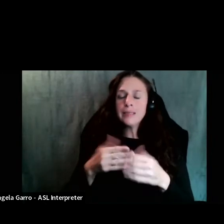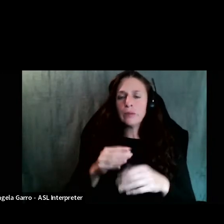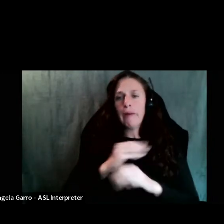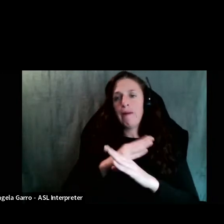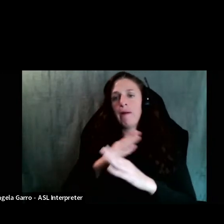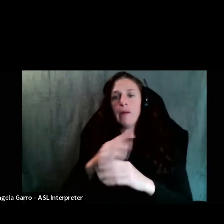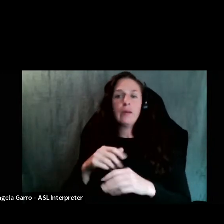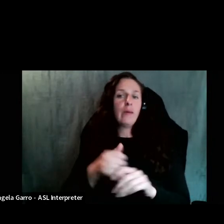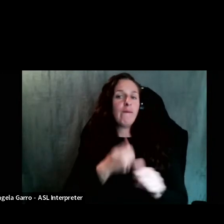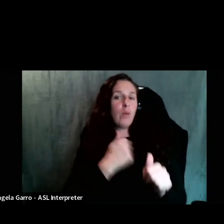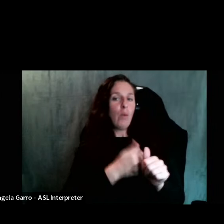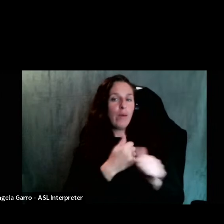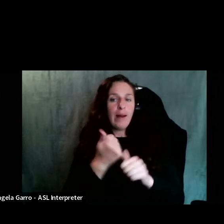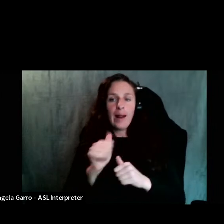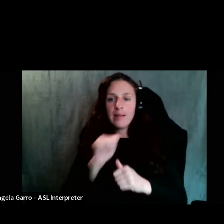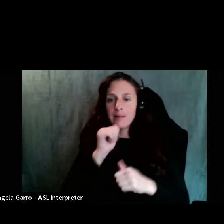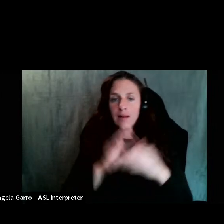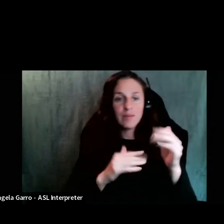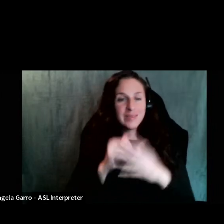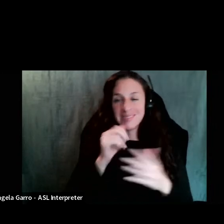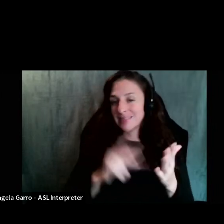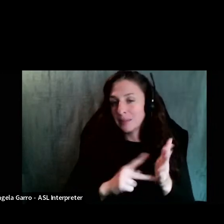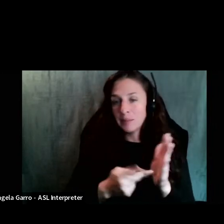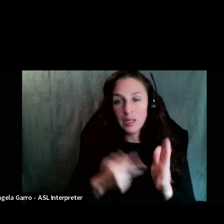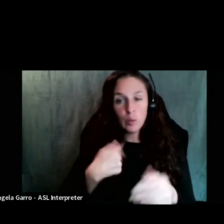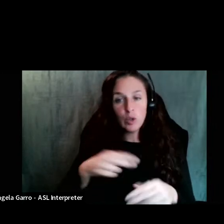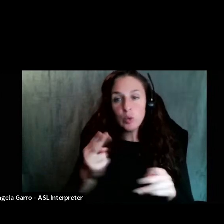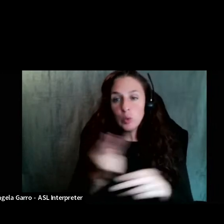might seem uncomfortable. That does not mean that we use our